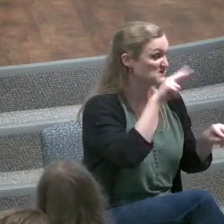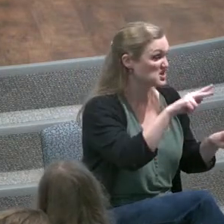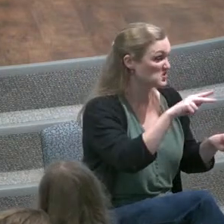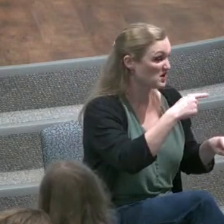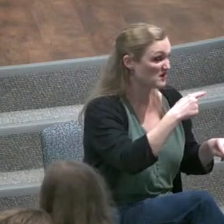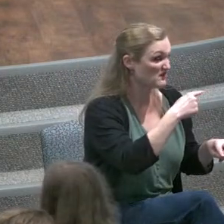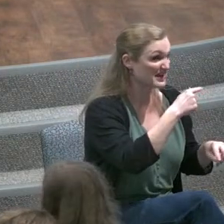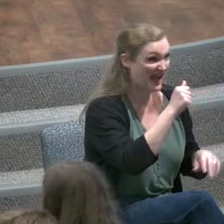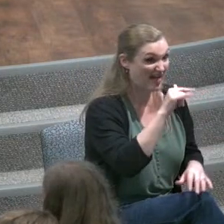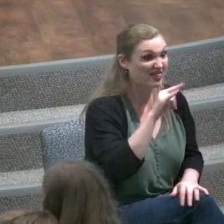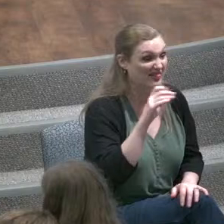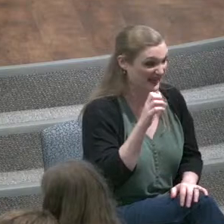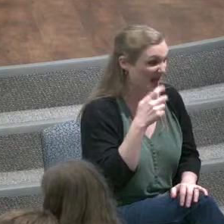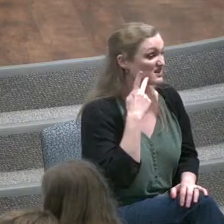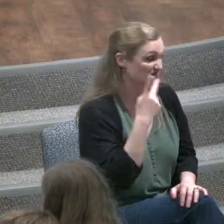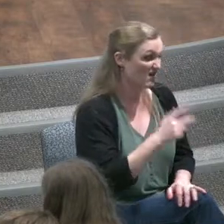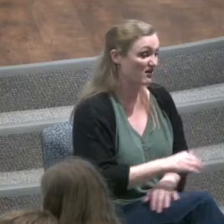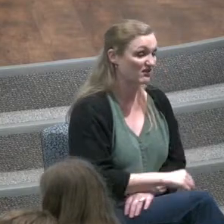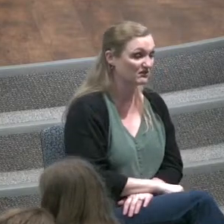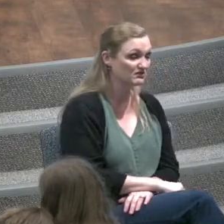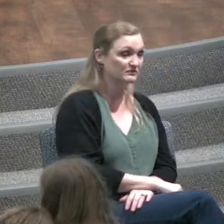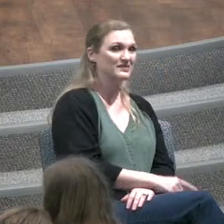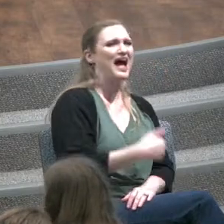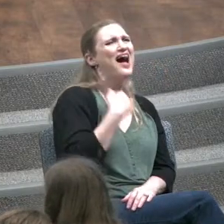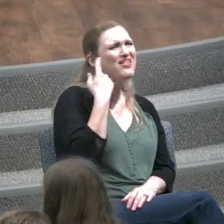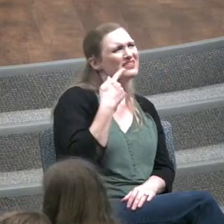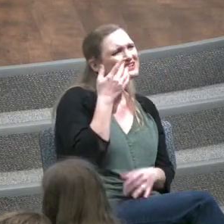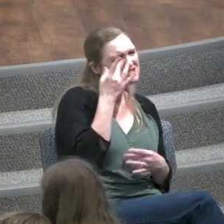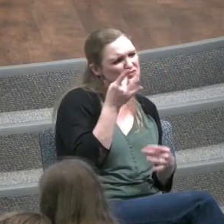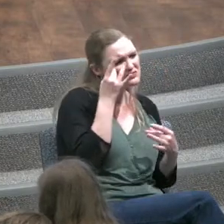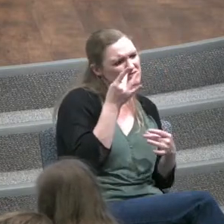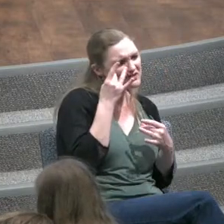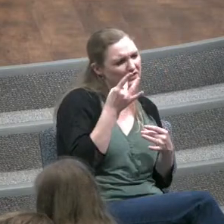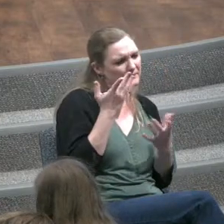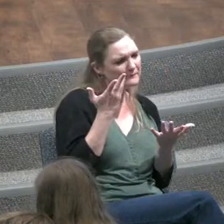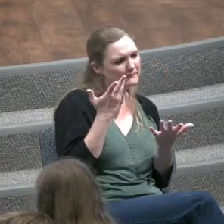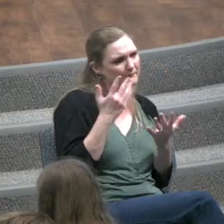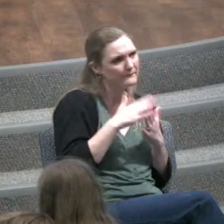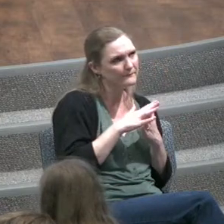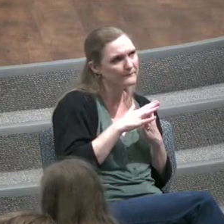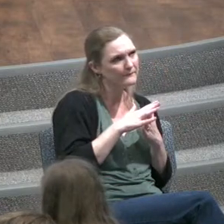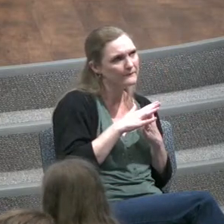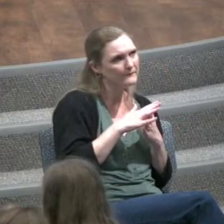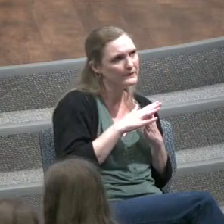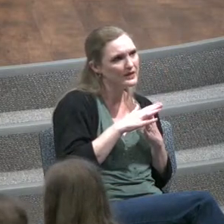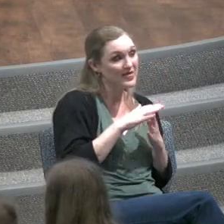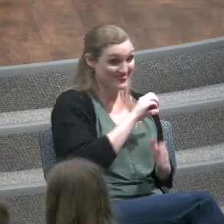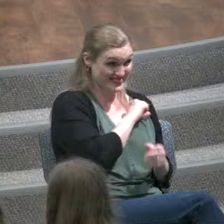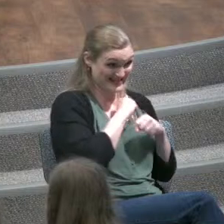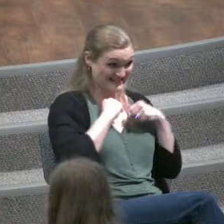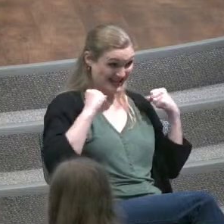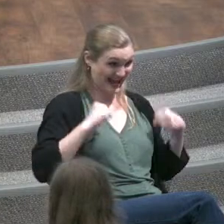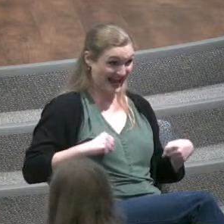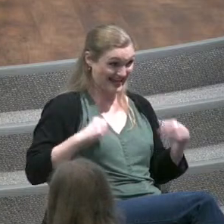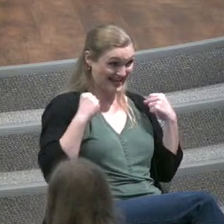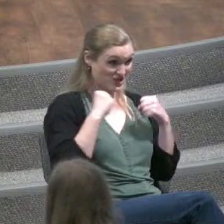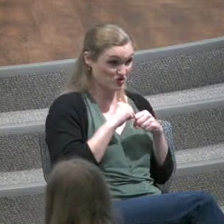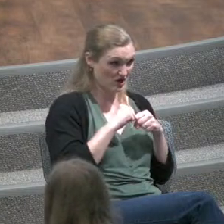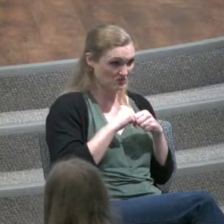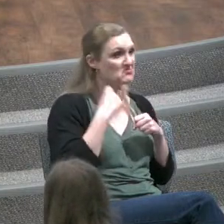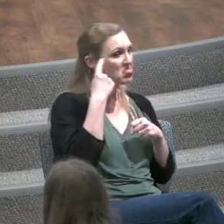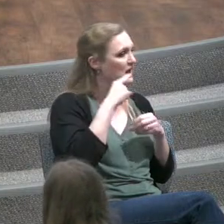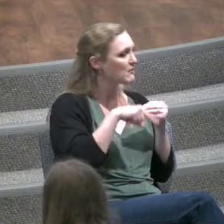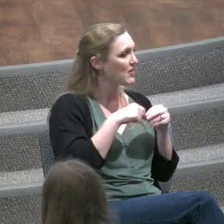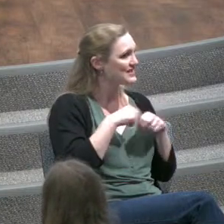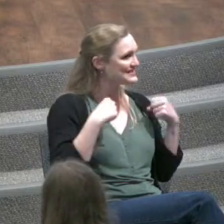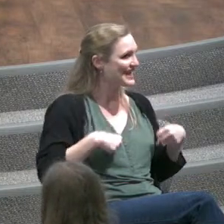saw the whole time that we were there. I do think it's interesting, though, that the Sanhedrin, which when you think